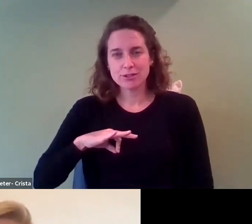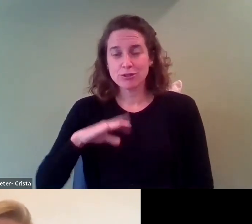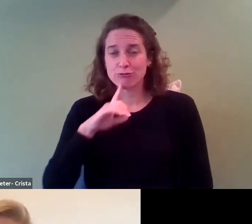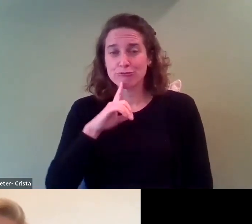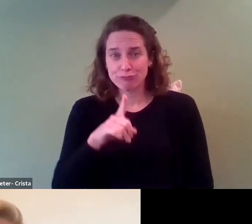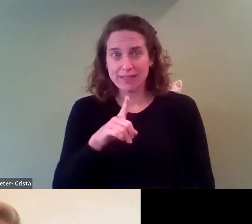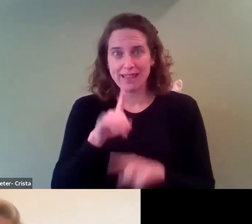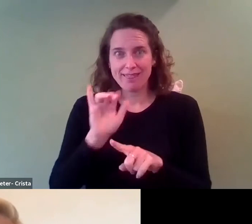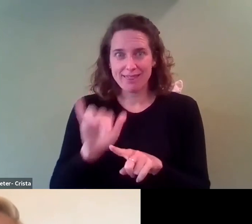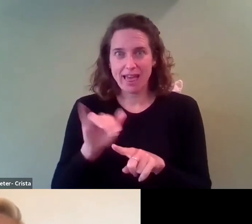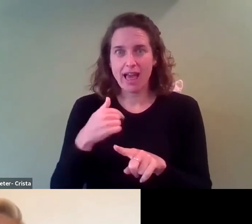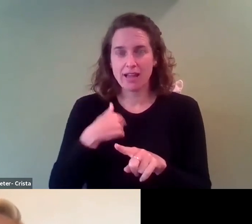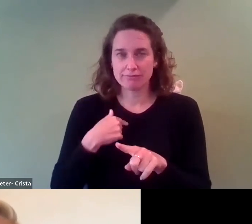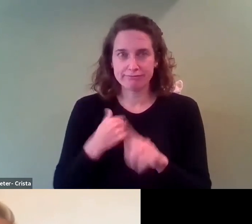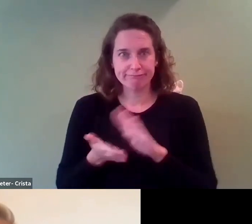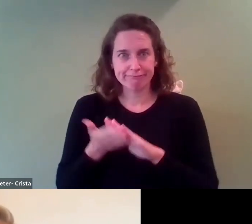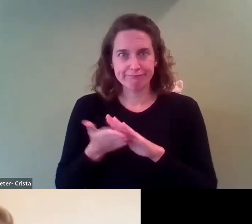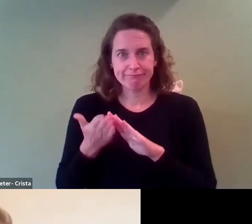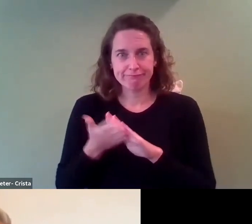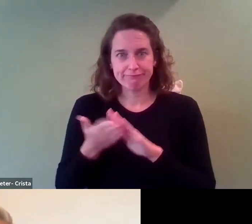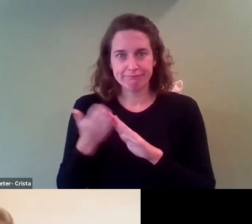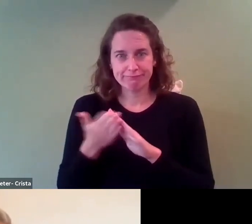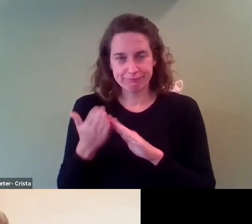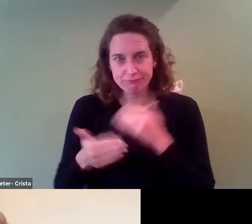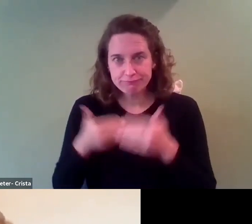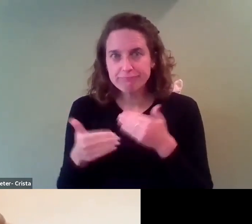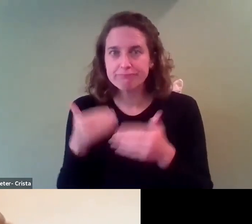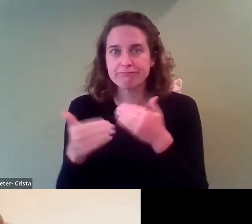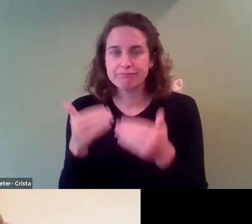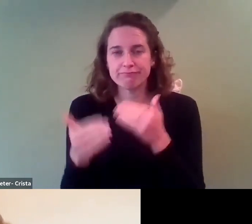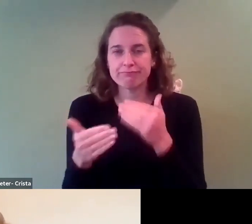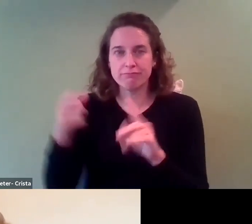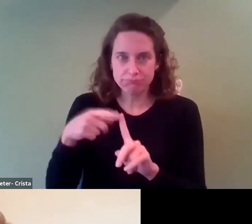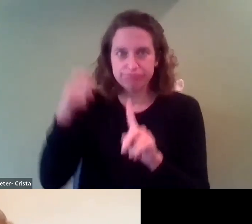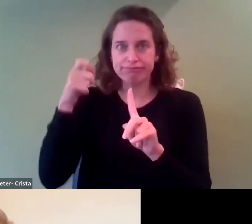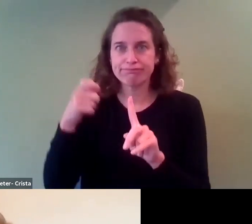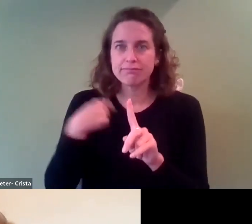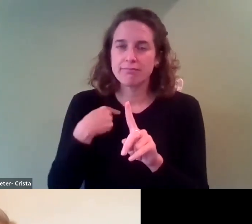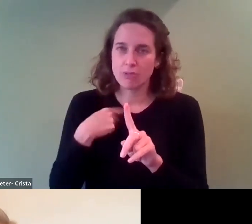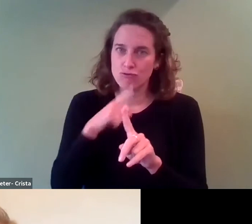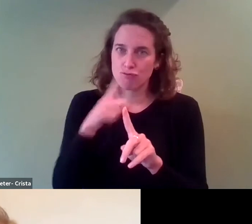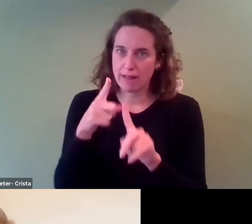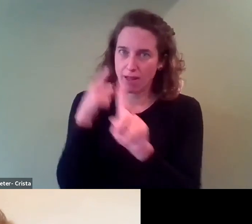afterburners on and put us into overdrive and got us to a place we were headed to anyway.